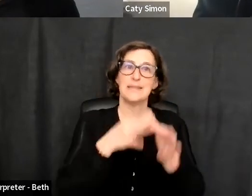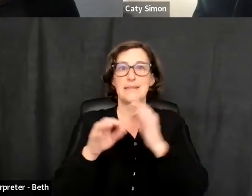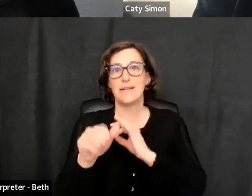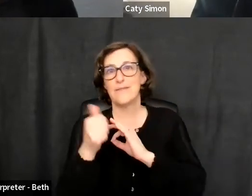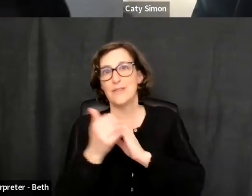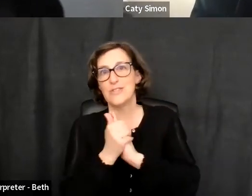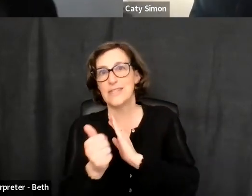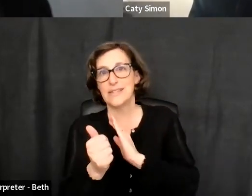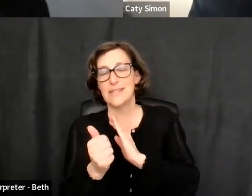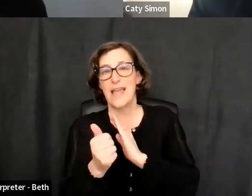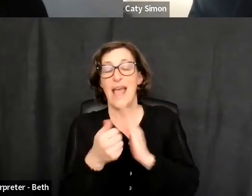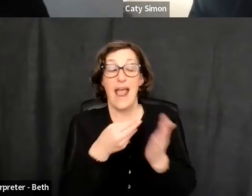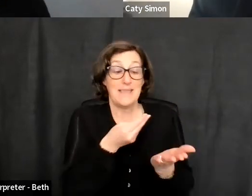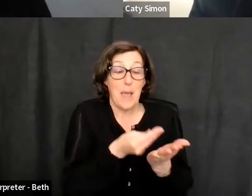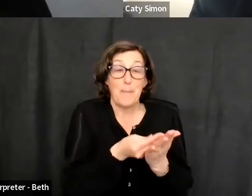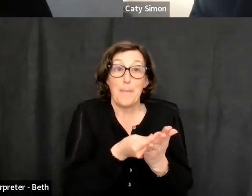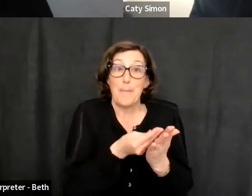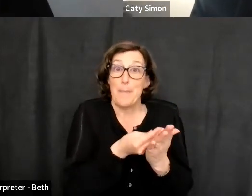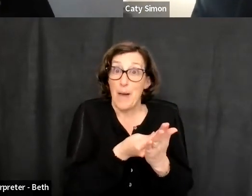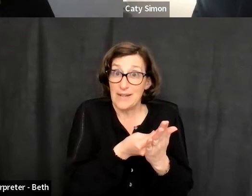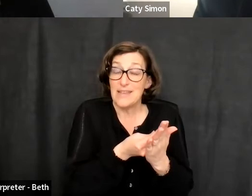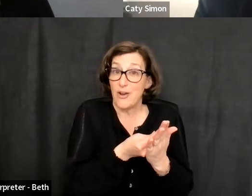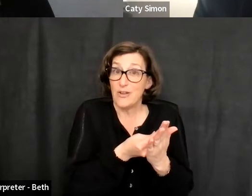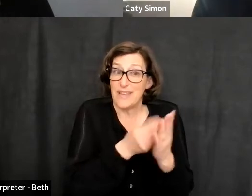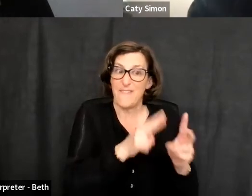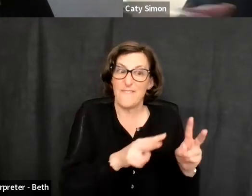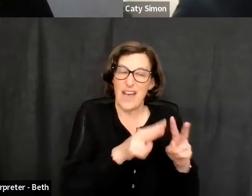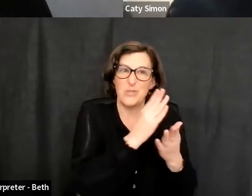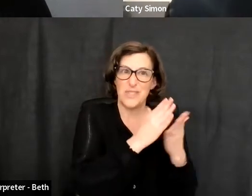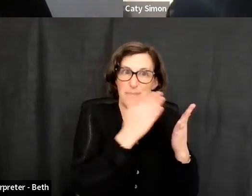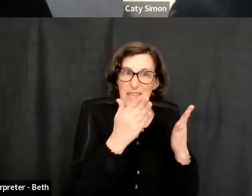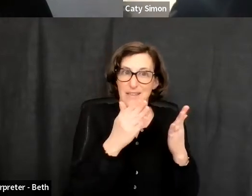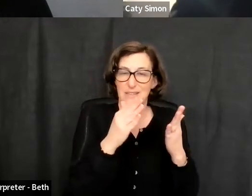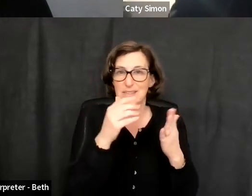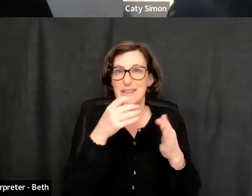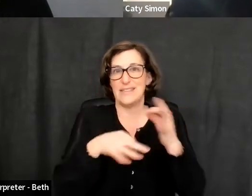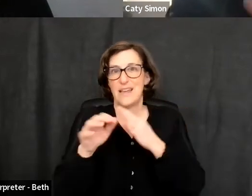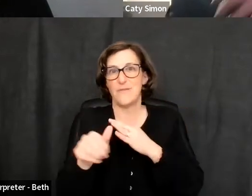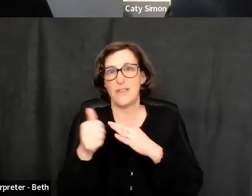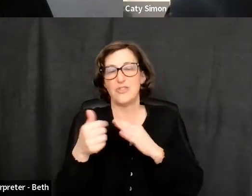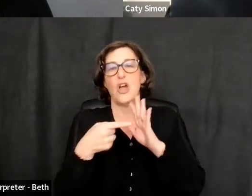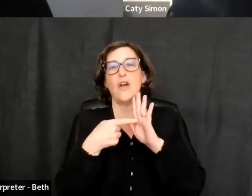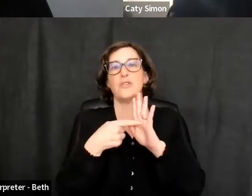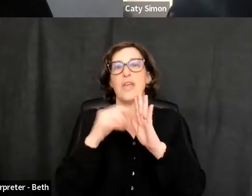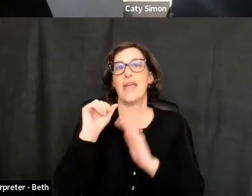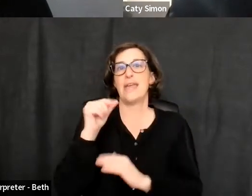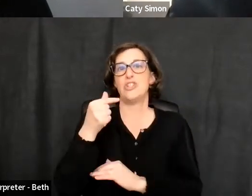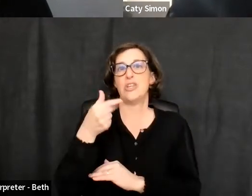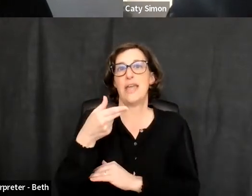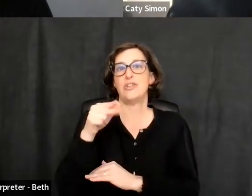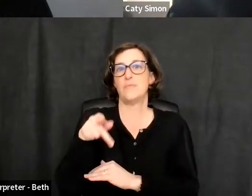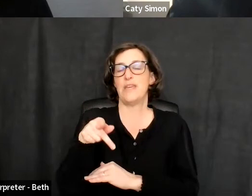they monetarily value some things over others, right? So for example, the AJPH piece drawing on the